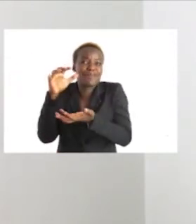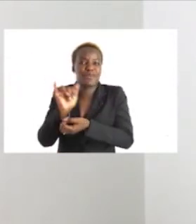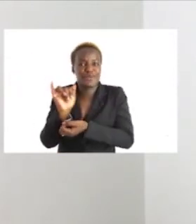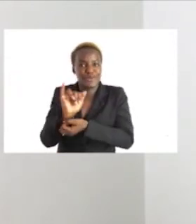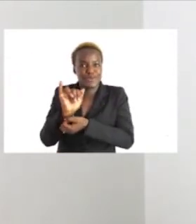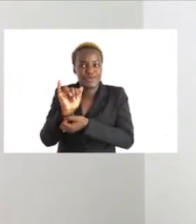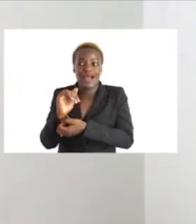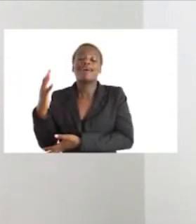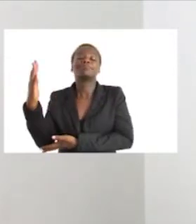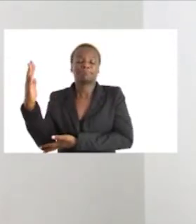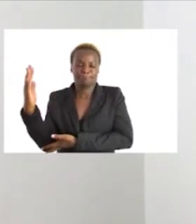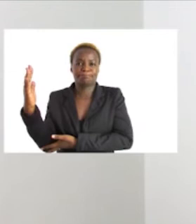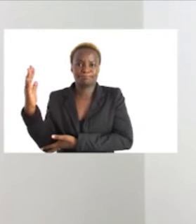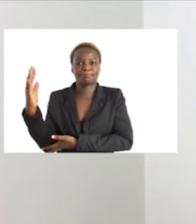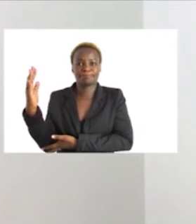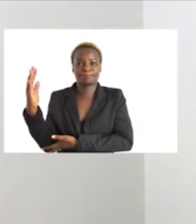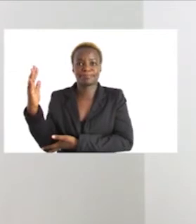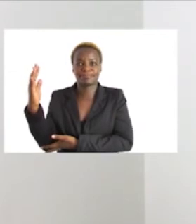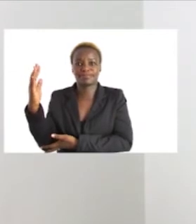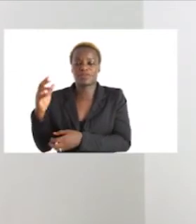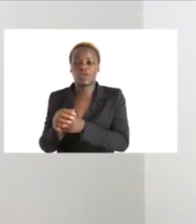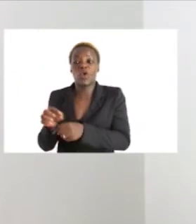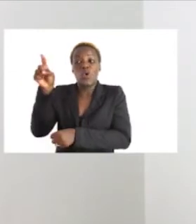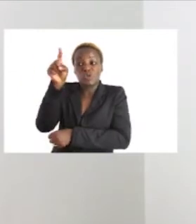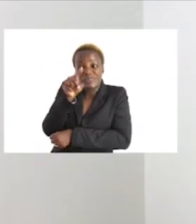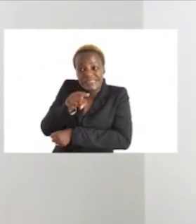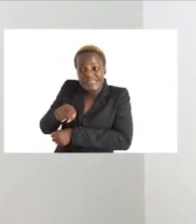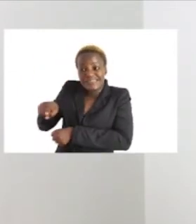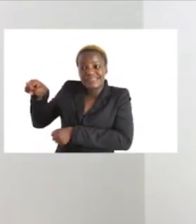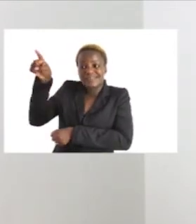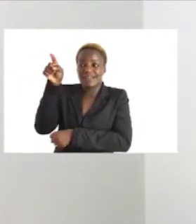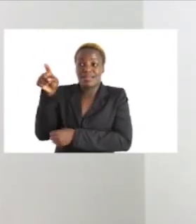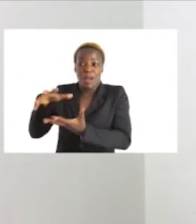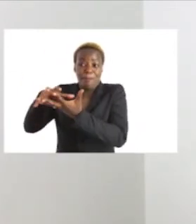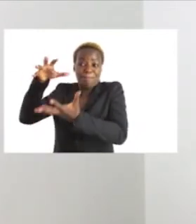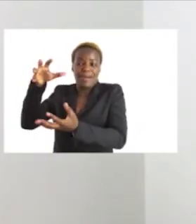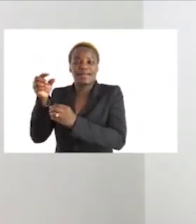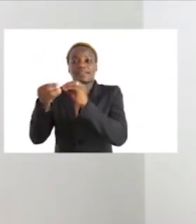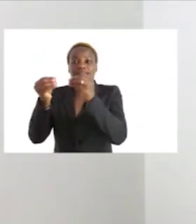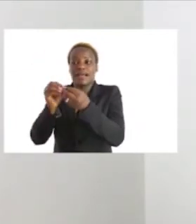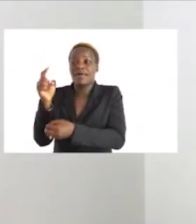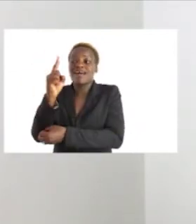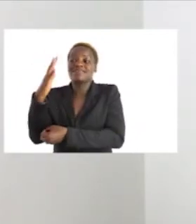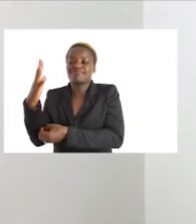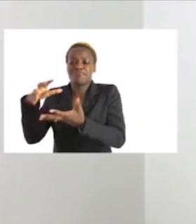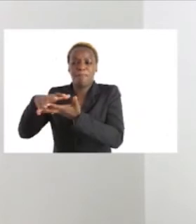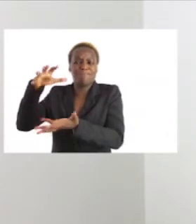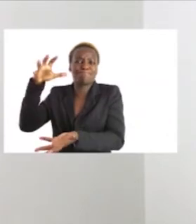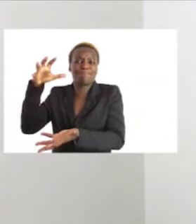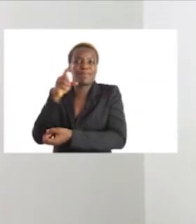means between 14 and a 15, the number 15 is bigger than 14. That is how we